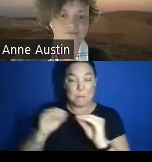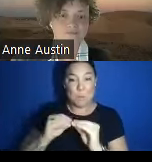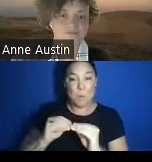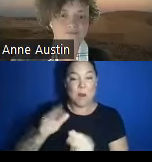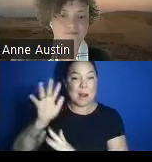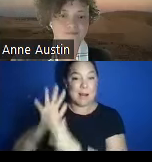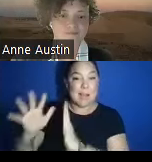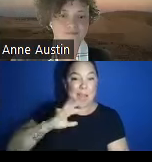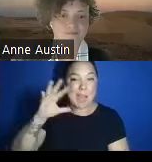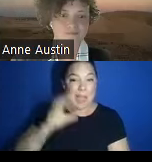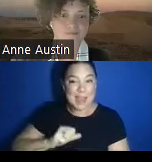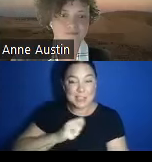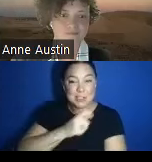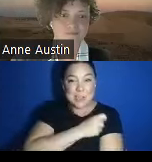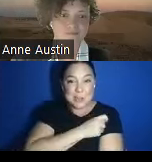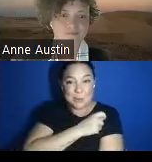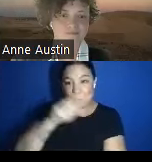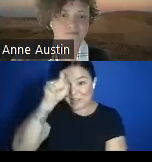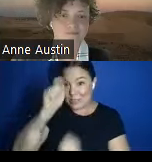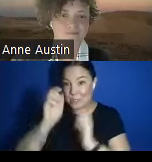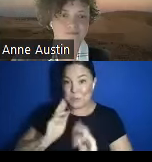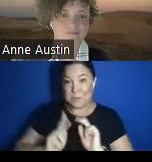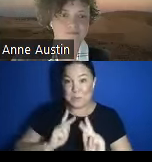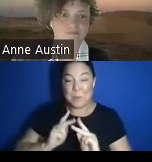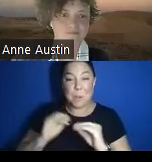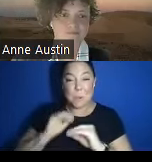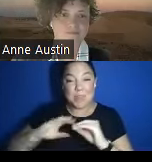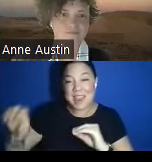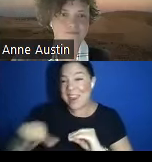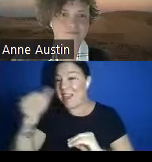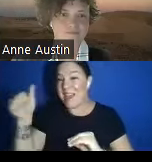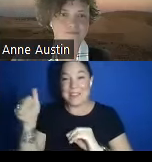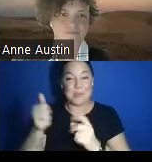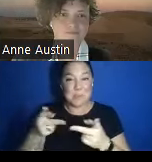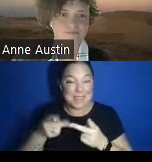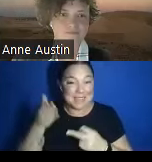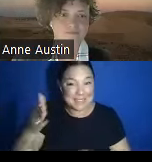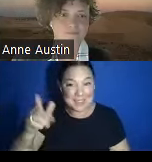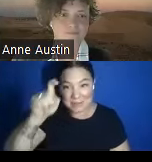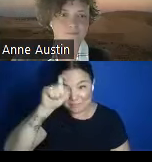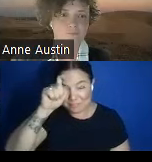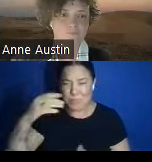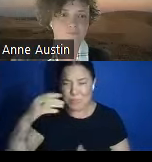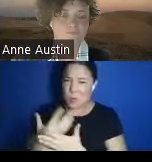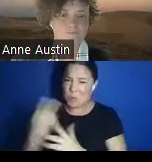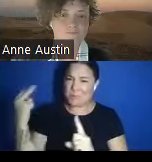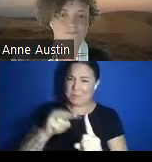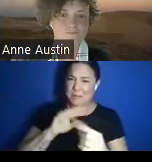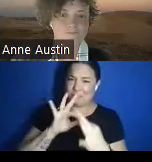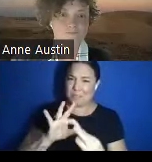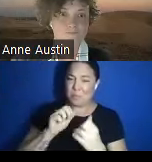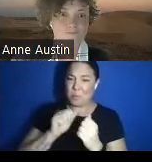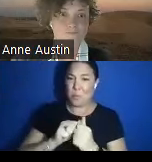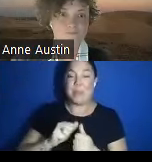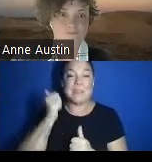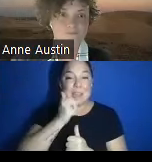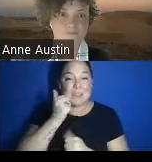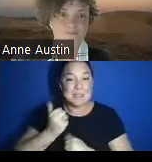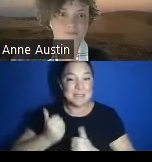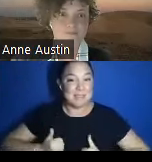any other site in Egypt, allowing for new perspectives on the role of tattooing in ancient Egyptian daily life.